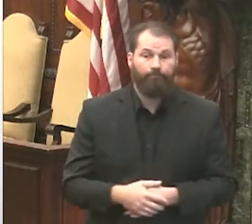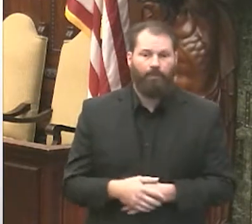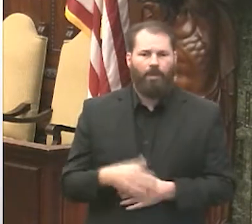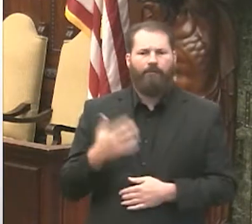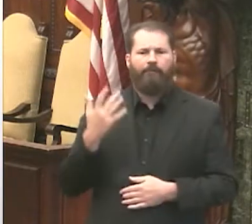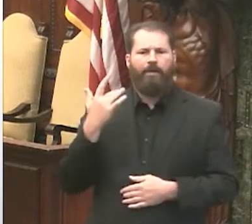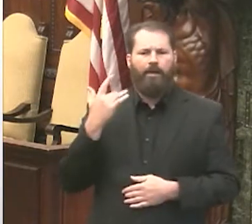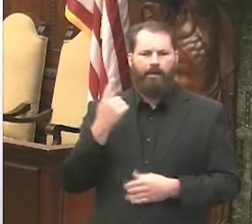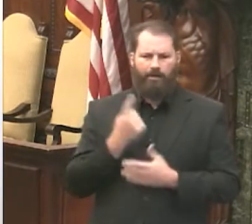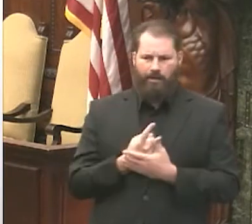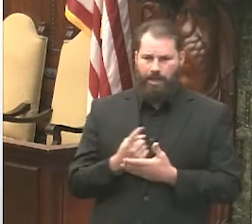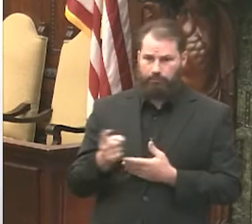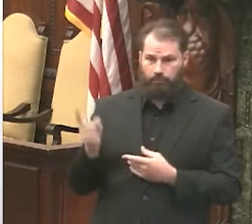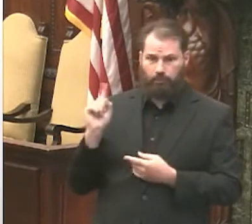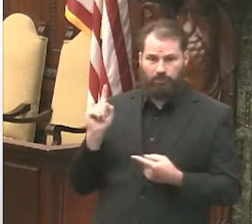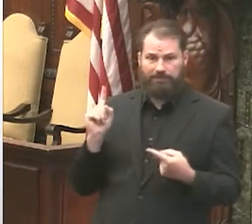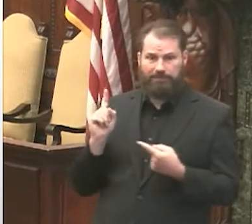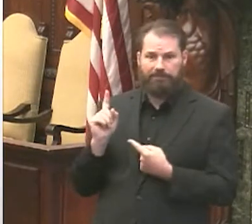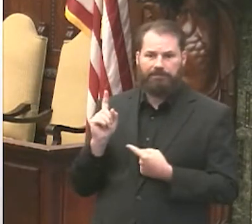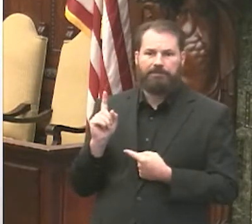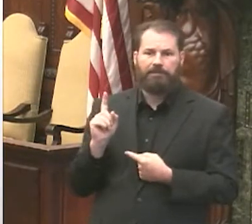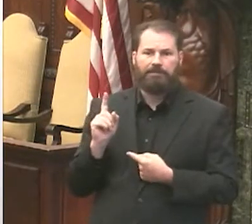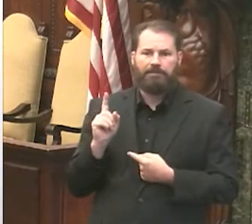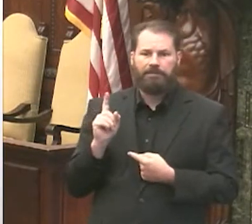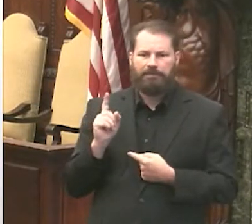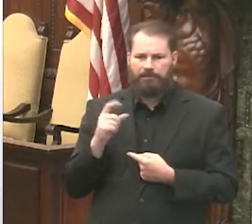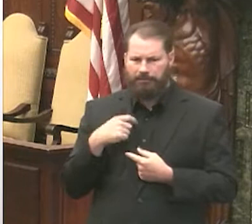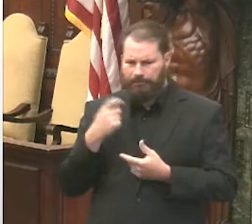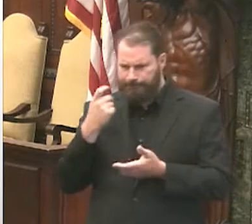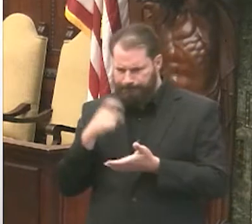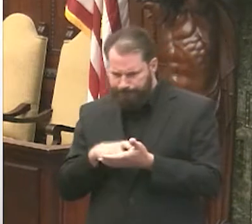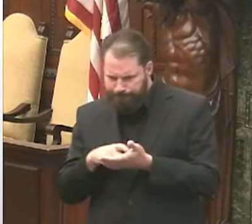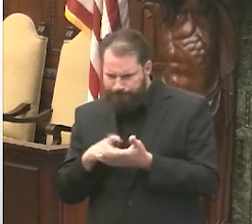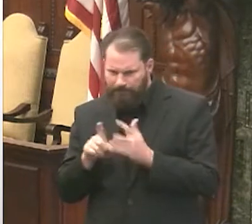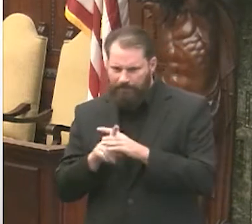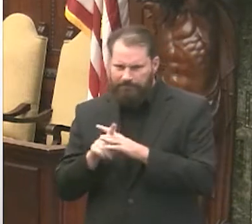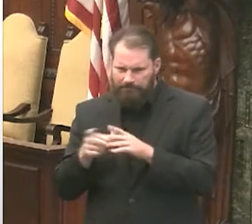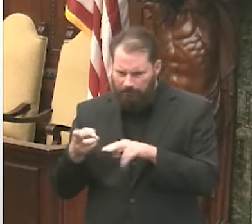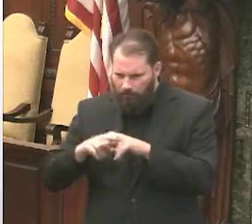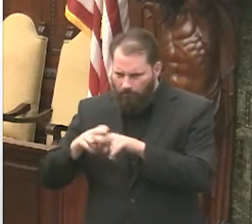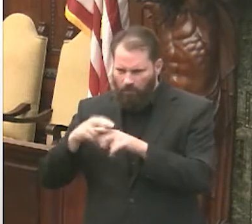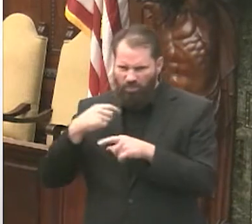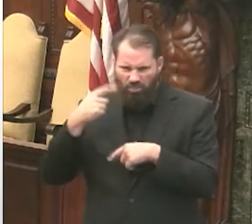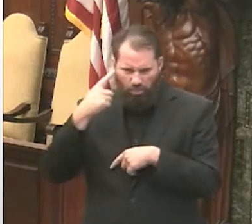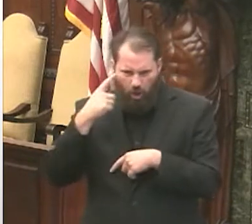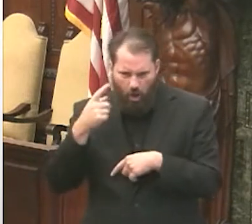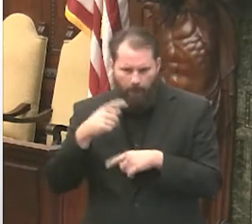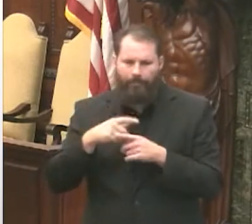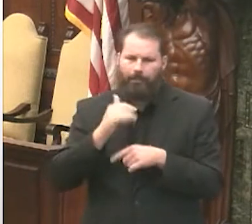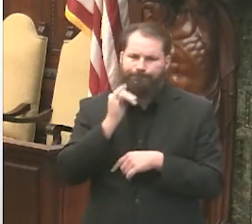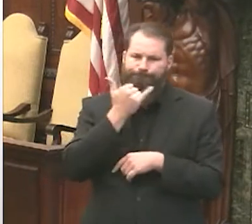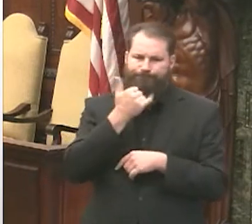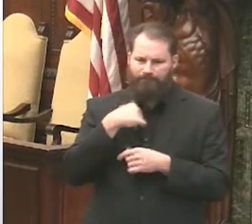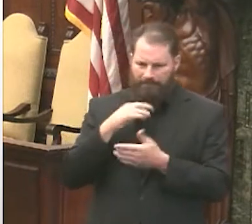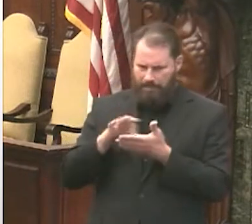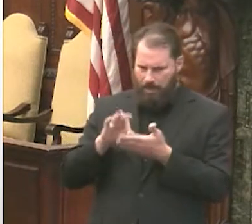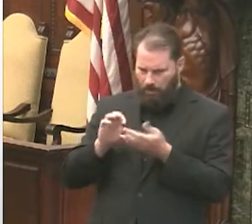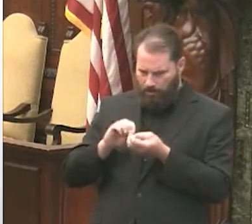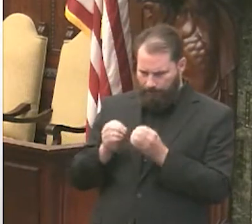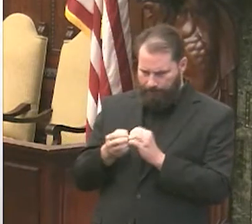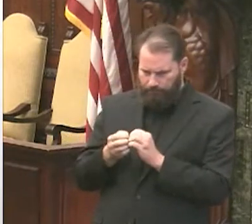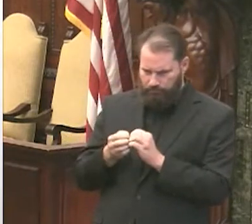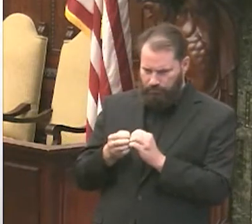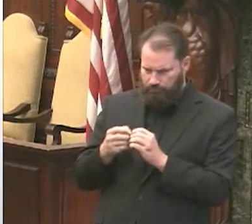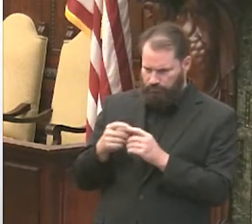a sign of decline over the weeks before. Now, I do have several revisions on how we count cases to explain today, though. So here are the